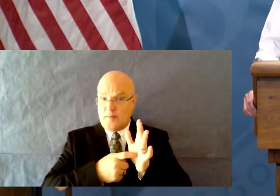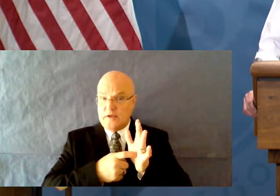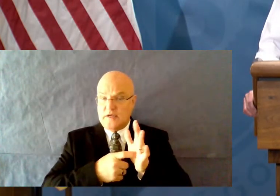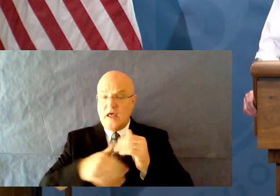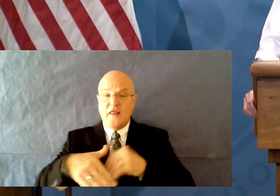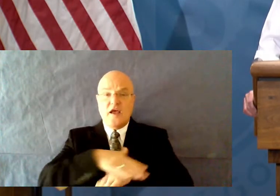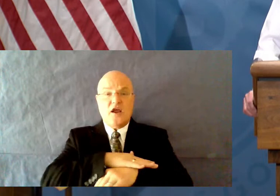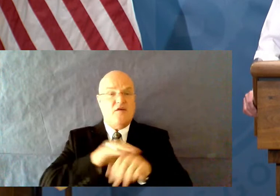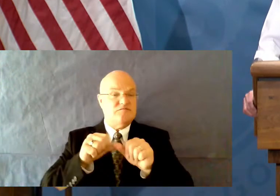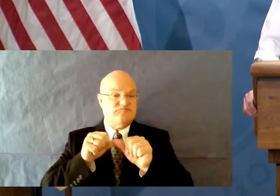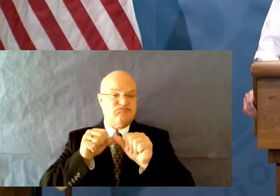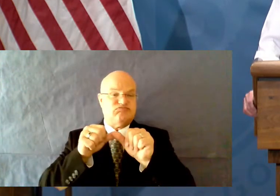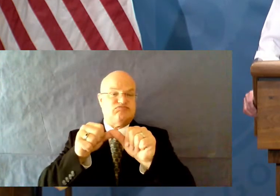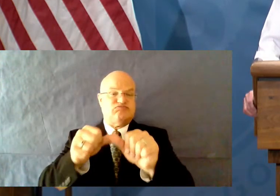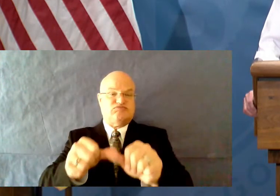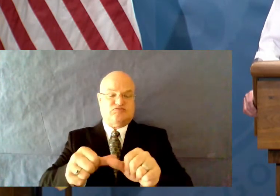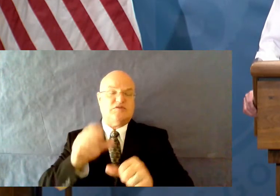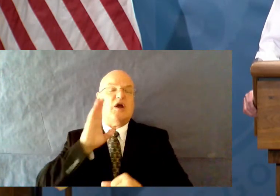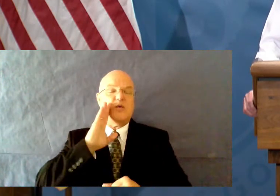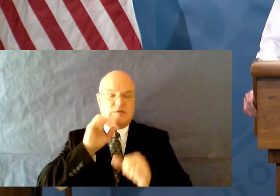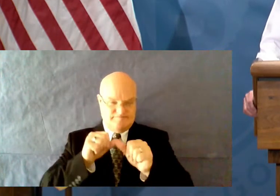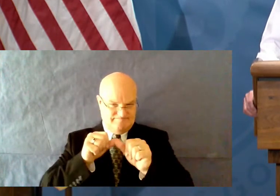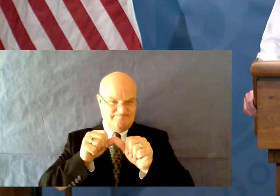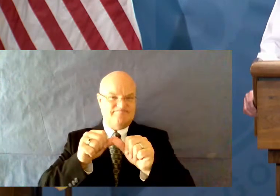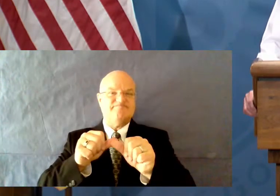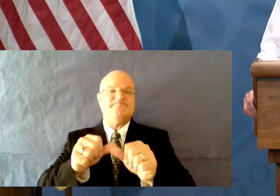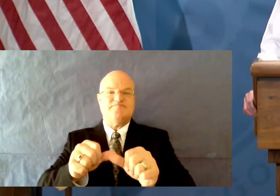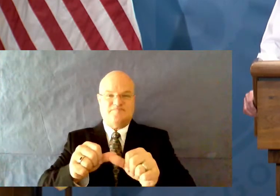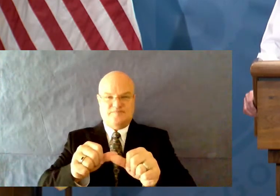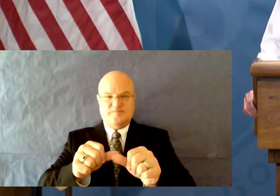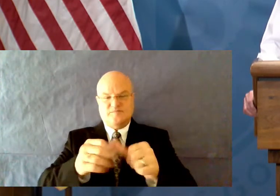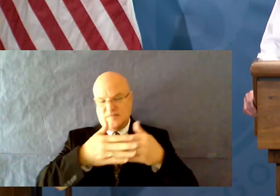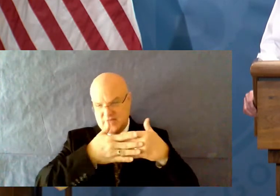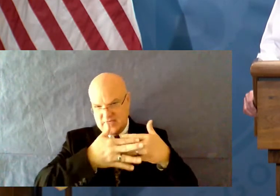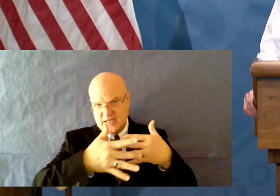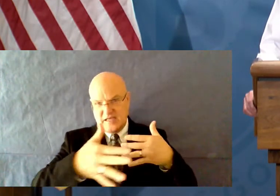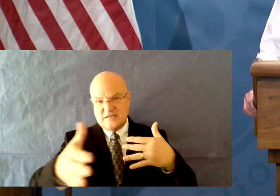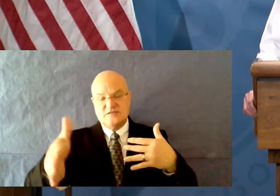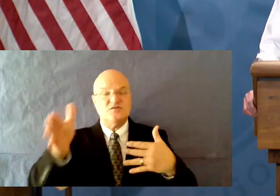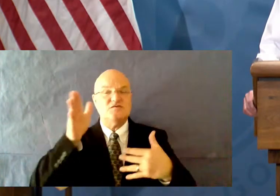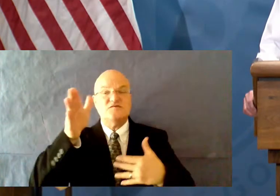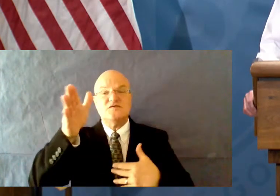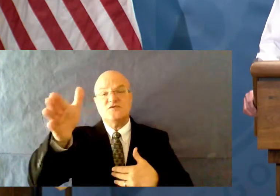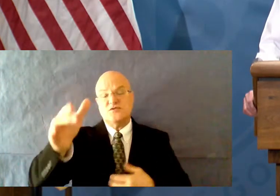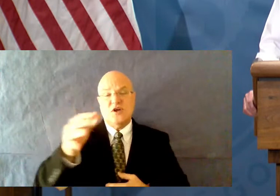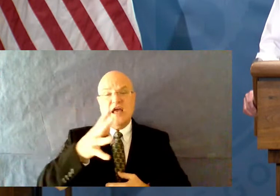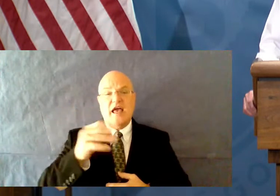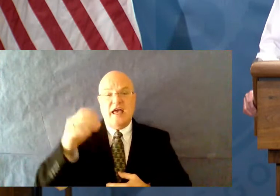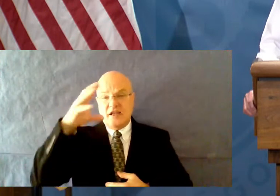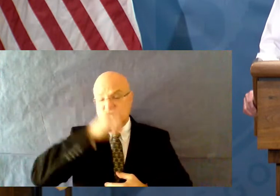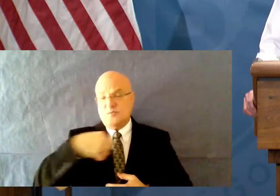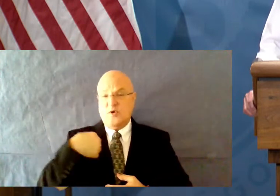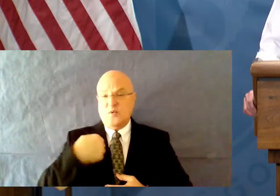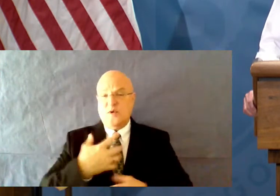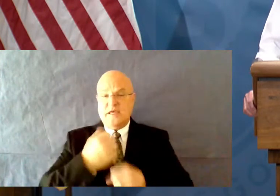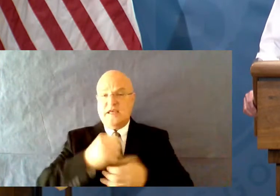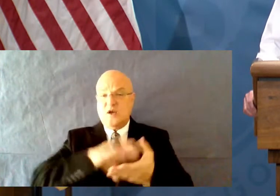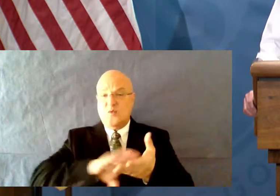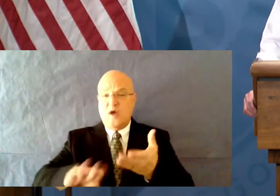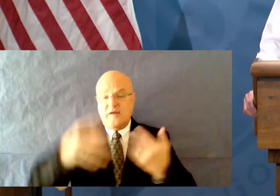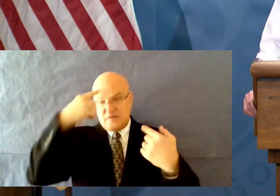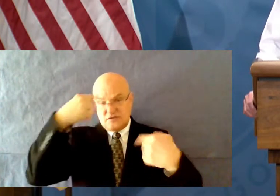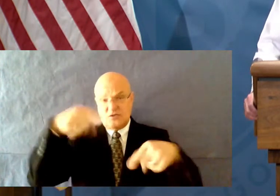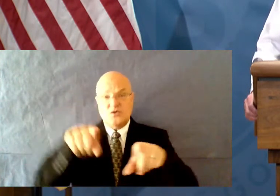has continued, and I expect that to continue into the near future. And assuming we can get a waiver that's agreed